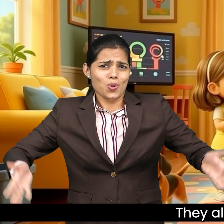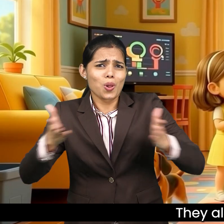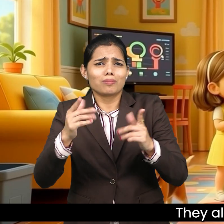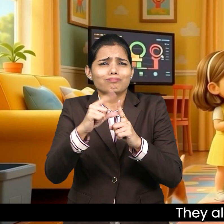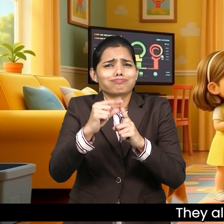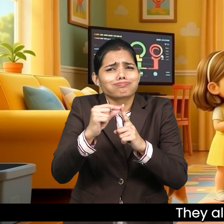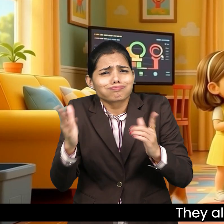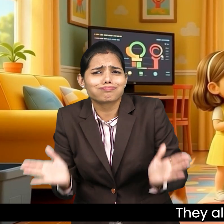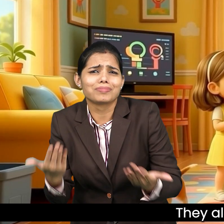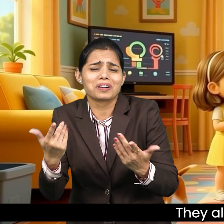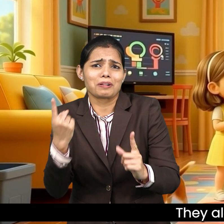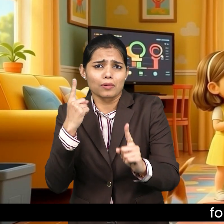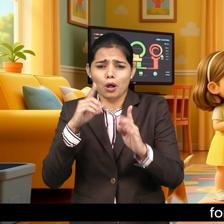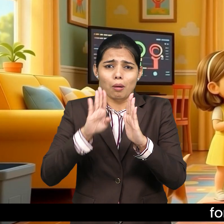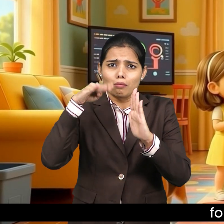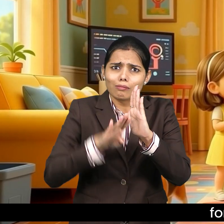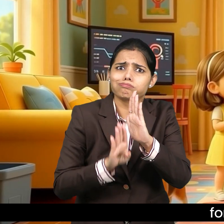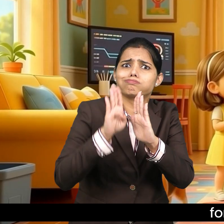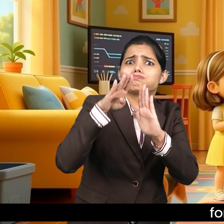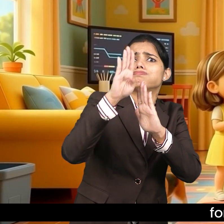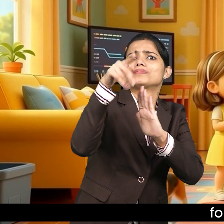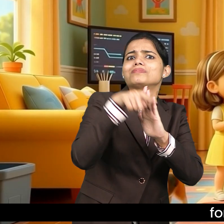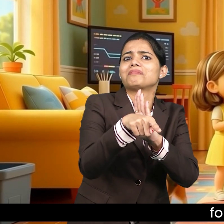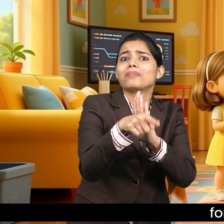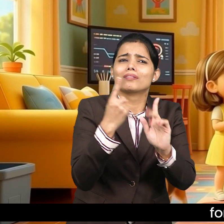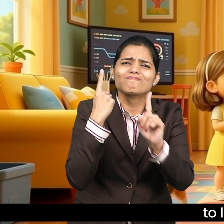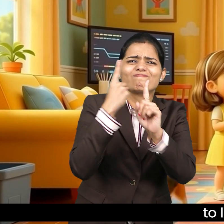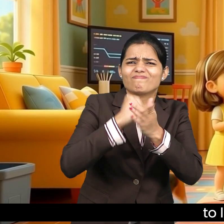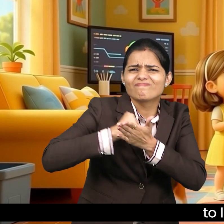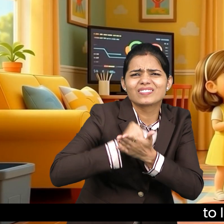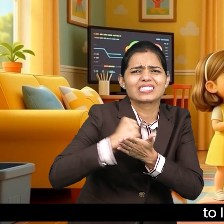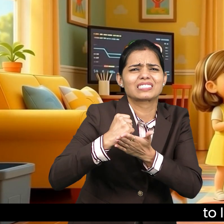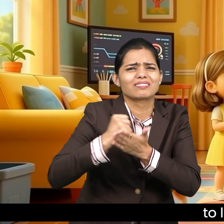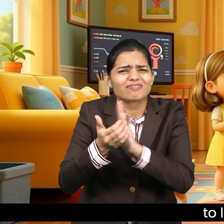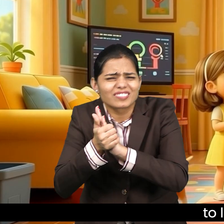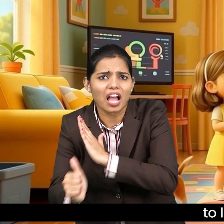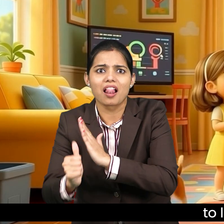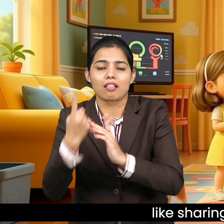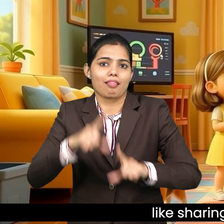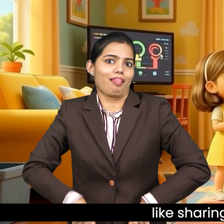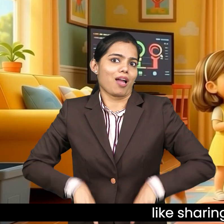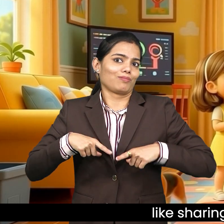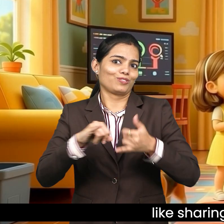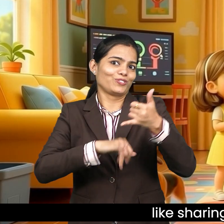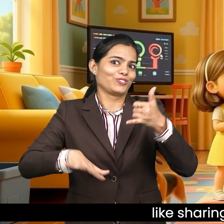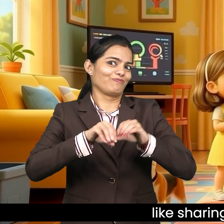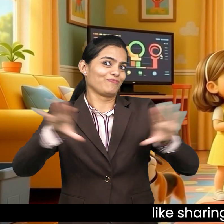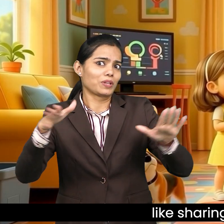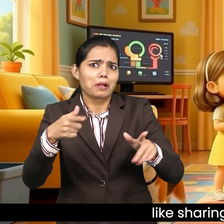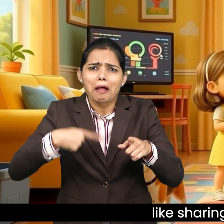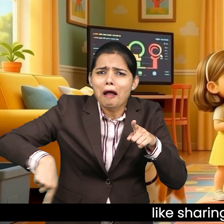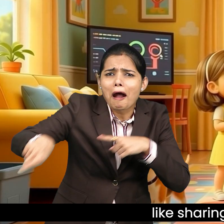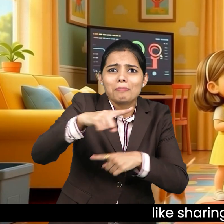They also provide a platform for practicing skills to live in the society, like sharing,